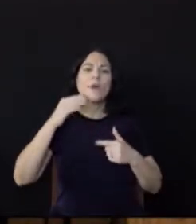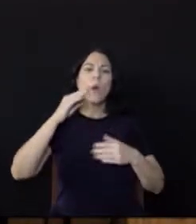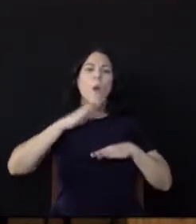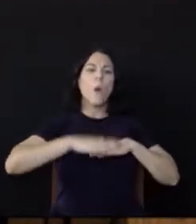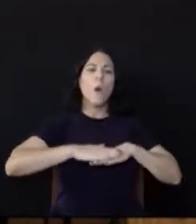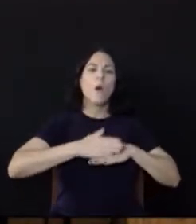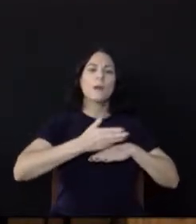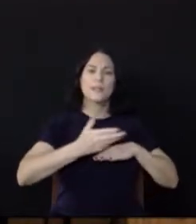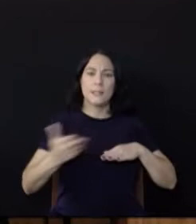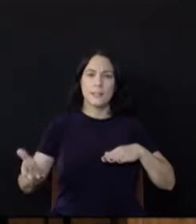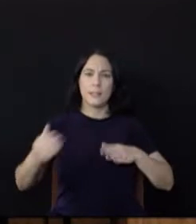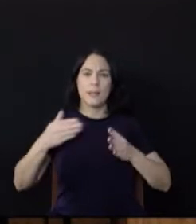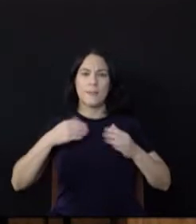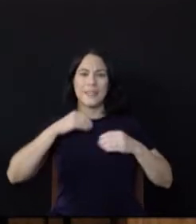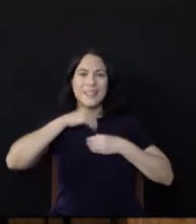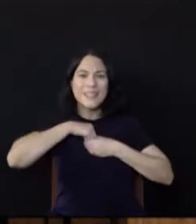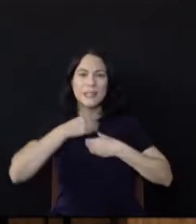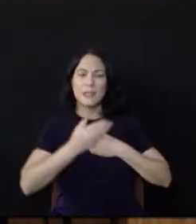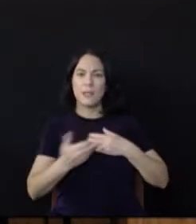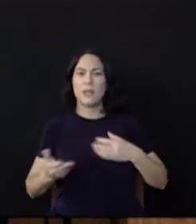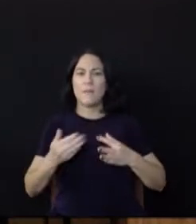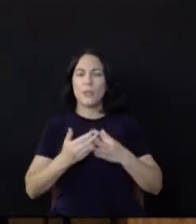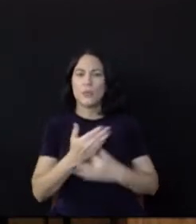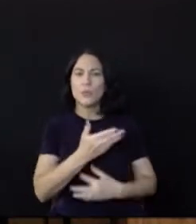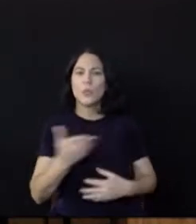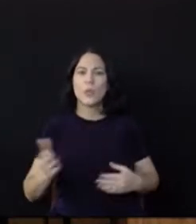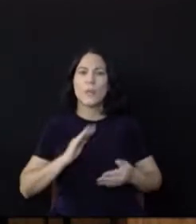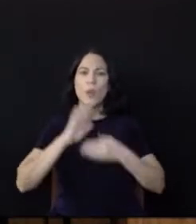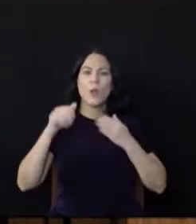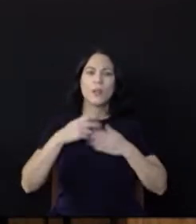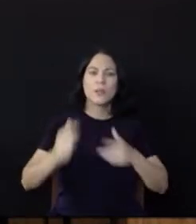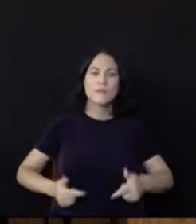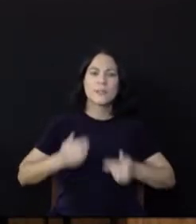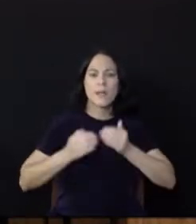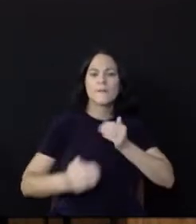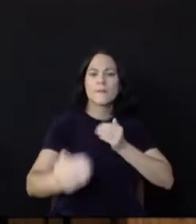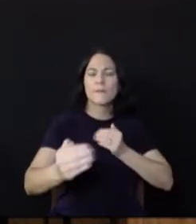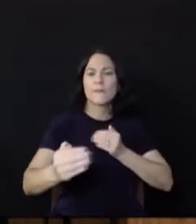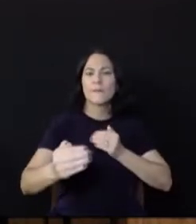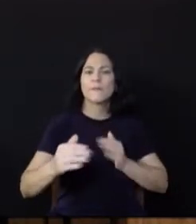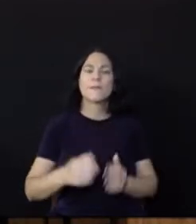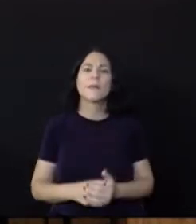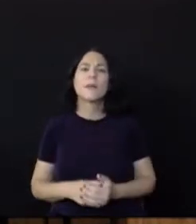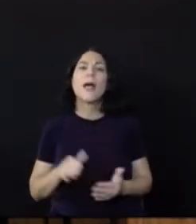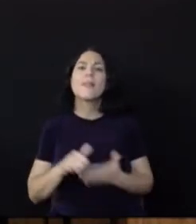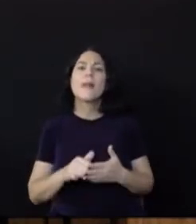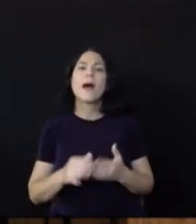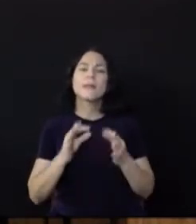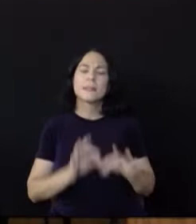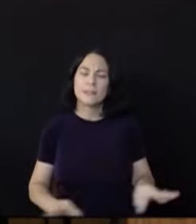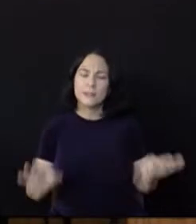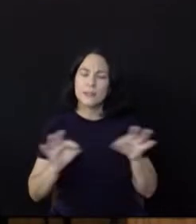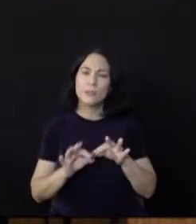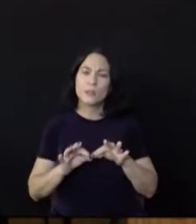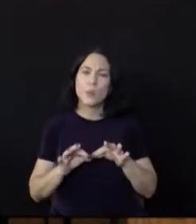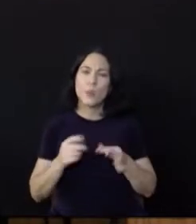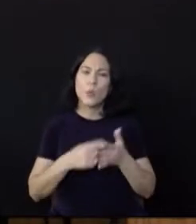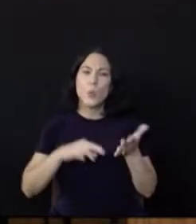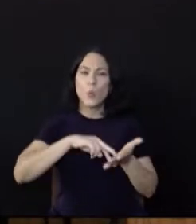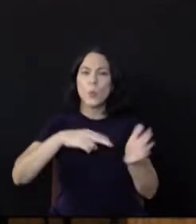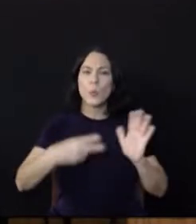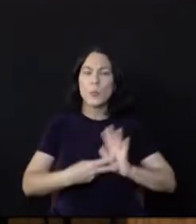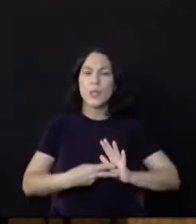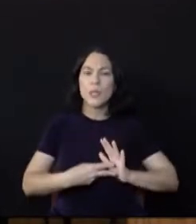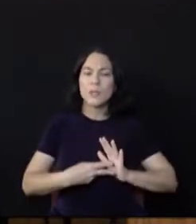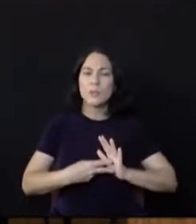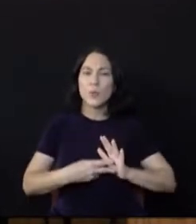and through him for the rest of his days. That is essential to what it means to walk in the way